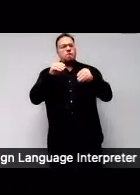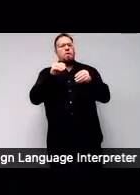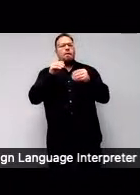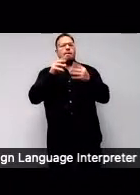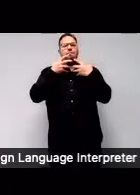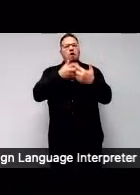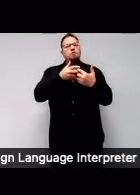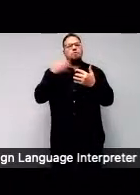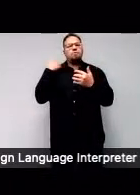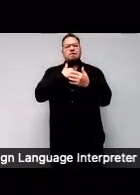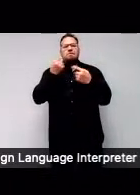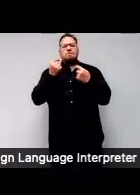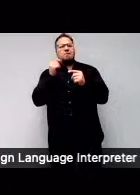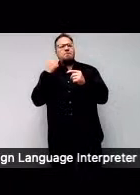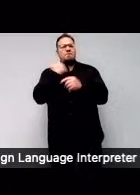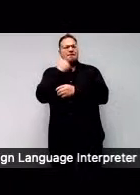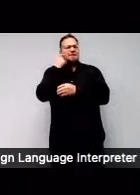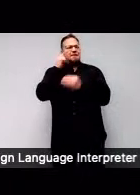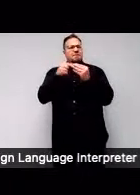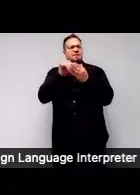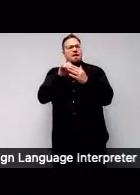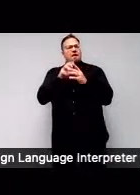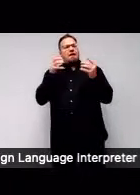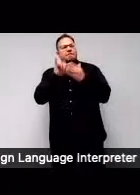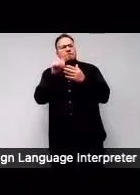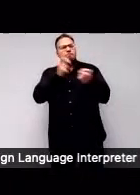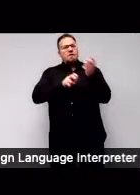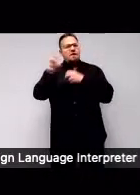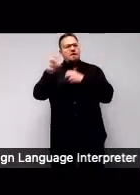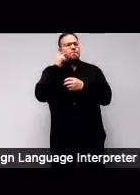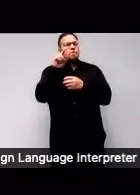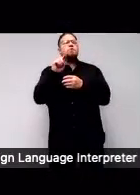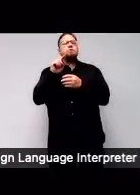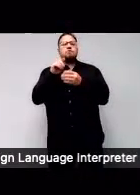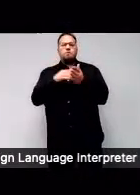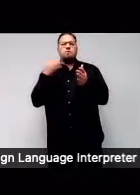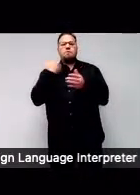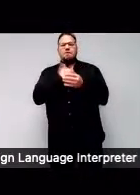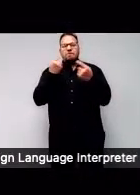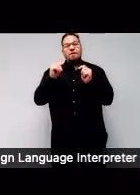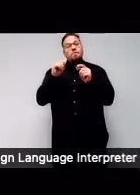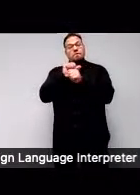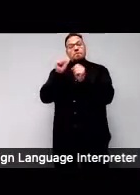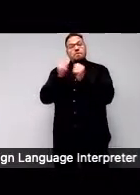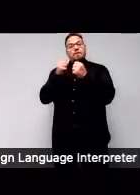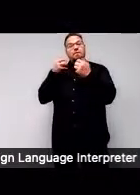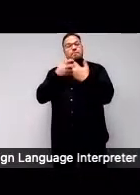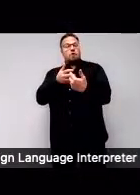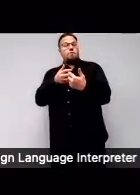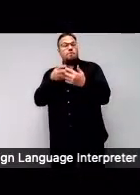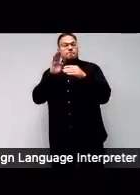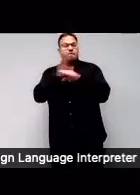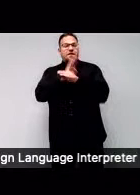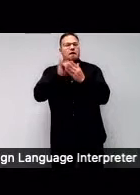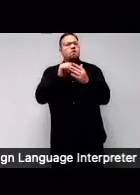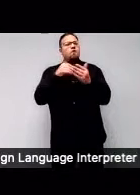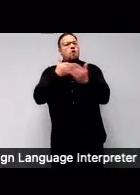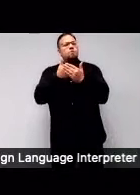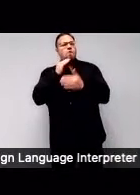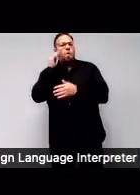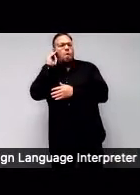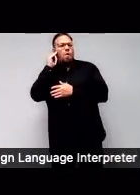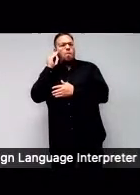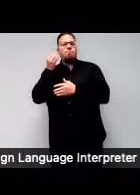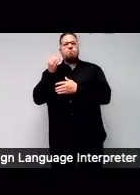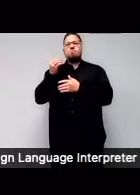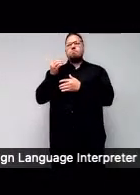the other thing we think about a lot is transportation for students. And so we try and work with partners and businesses that are close to homes or close to bus